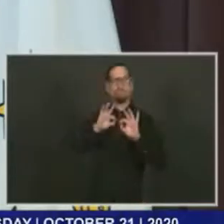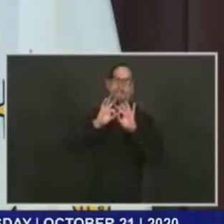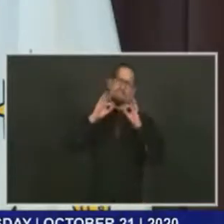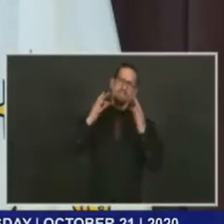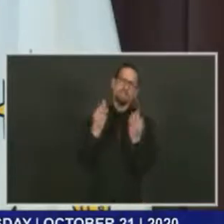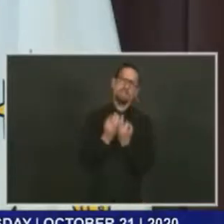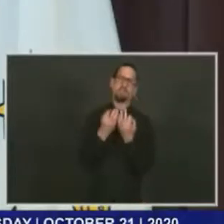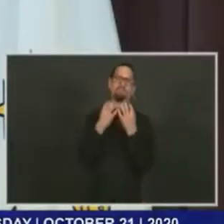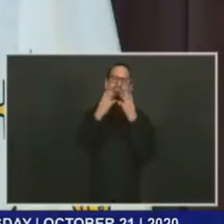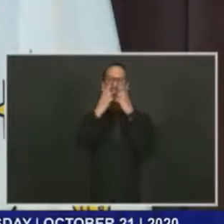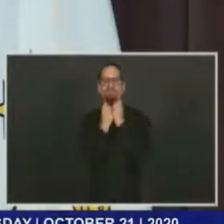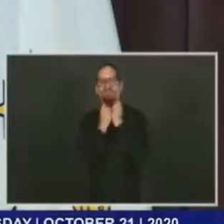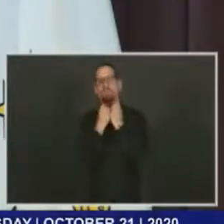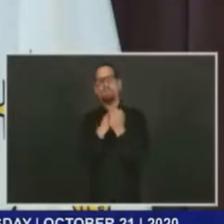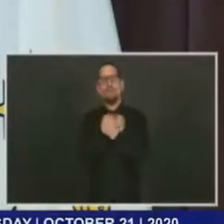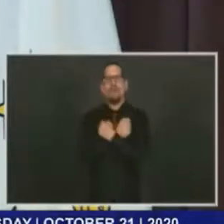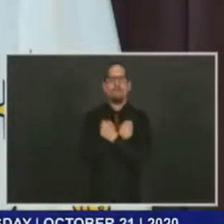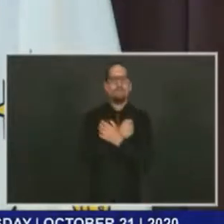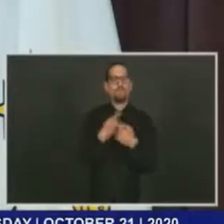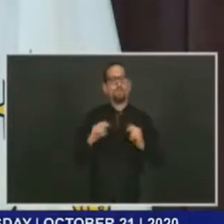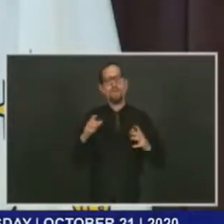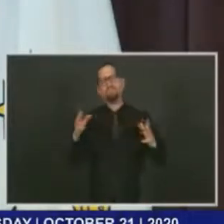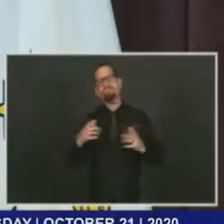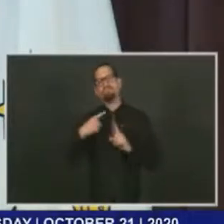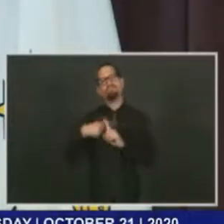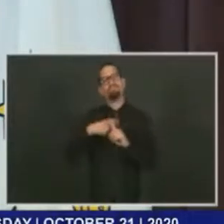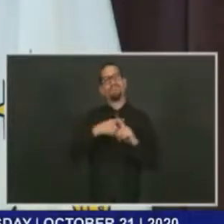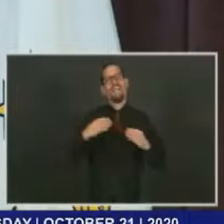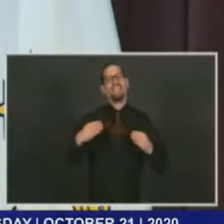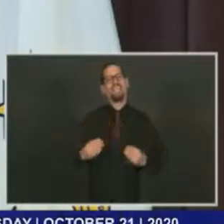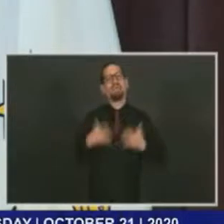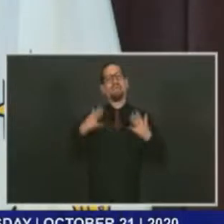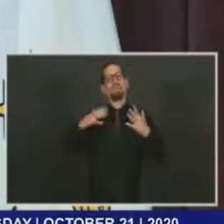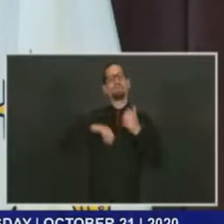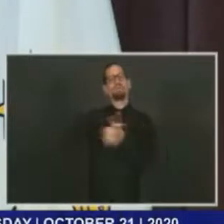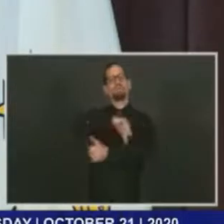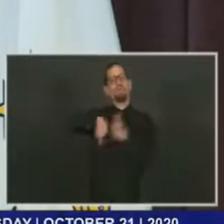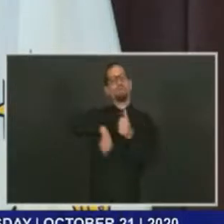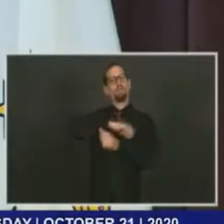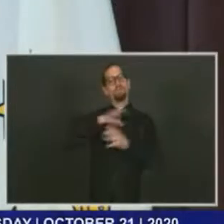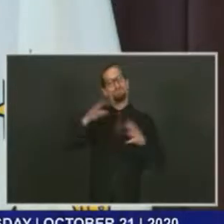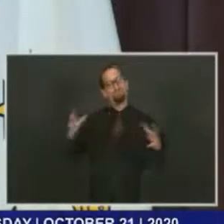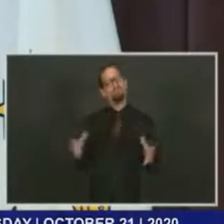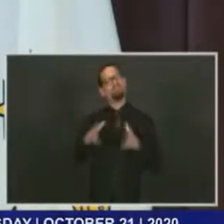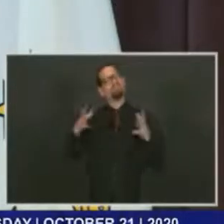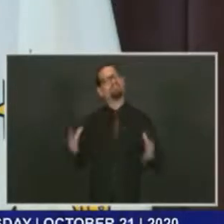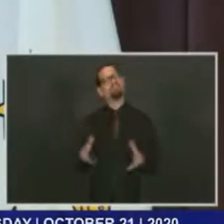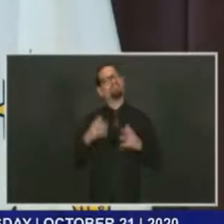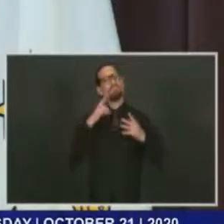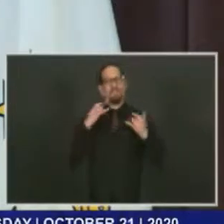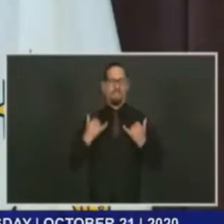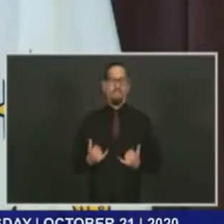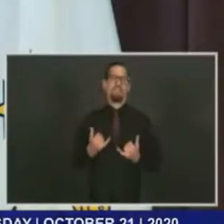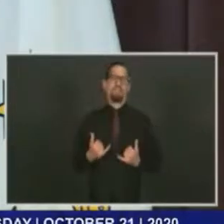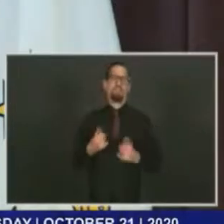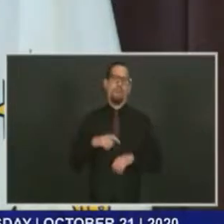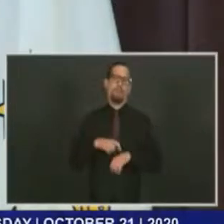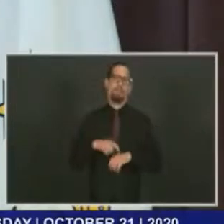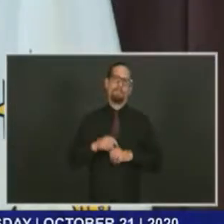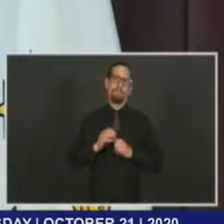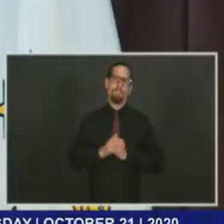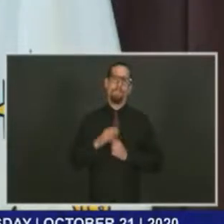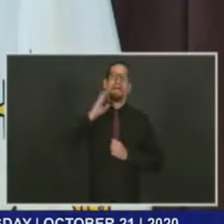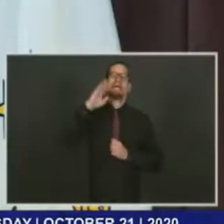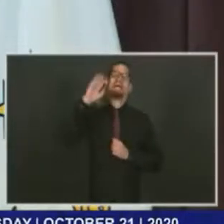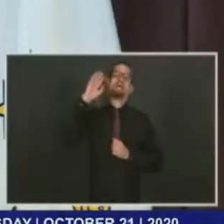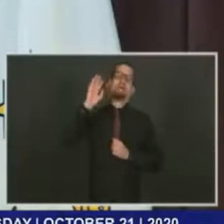work with. Let's encourage and uplift each other. We all need to be extremely vigilant right